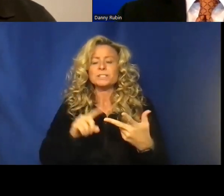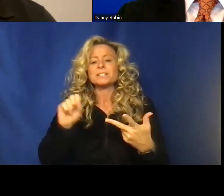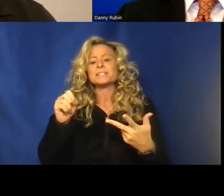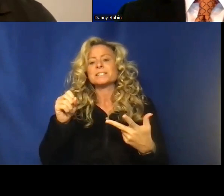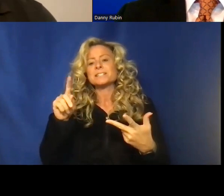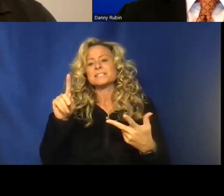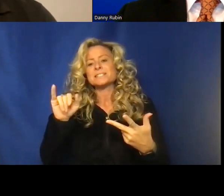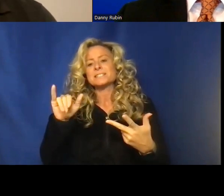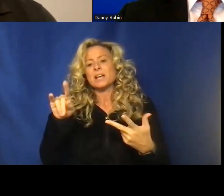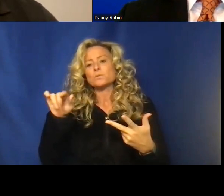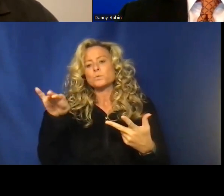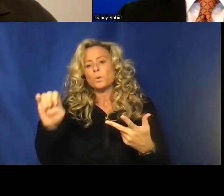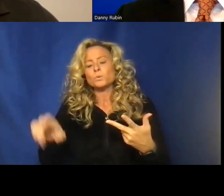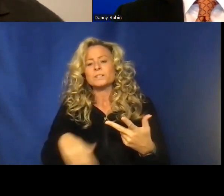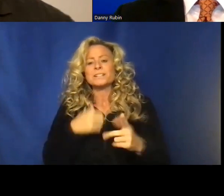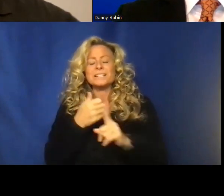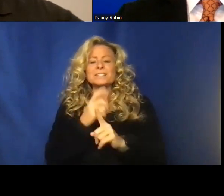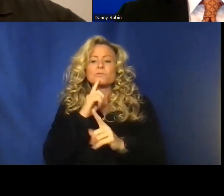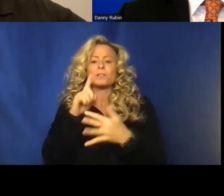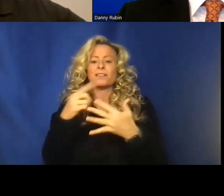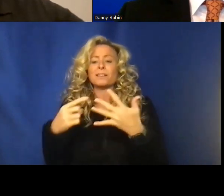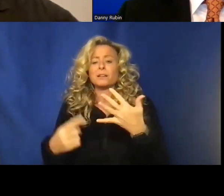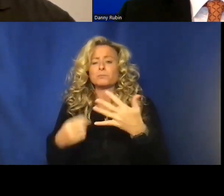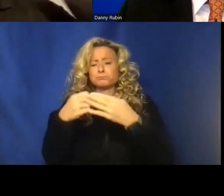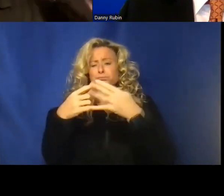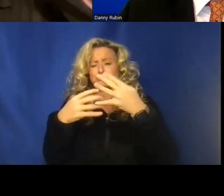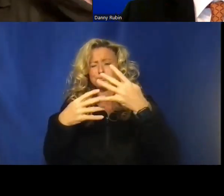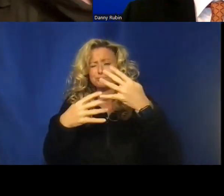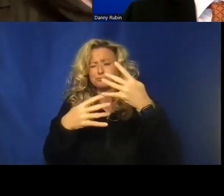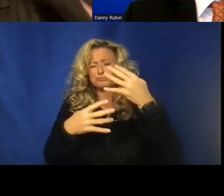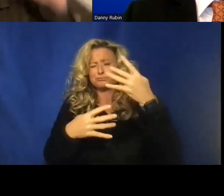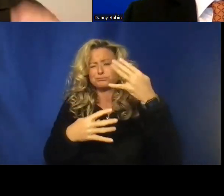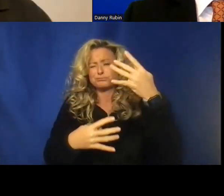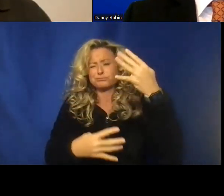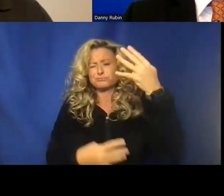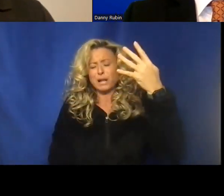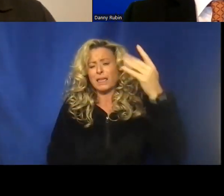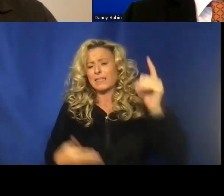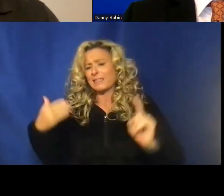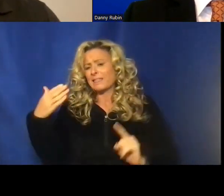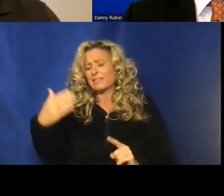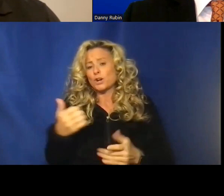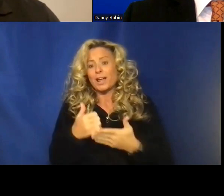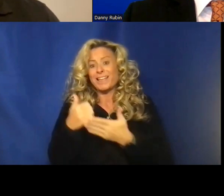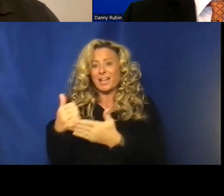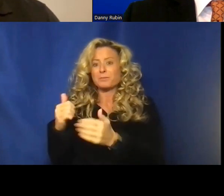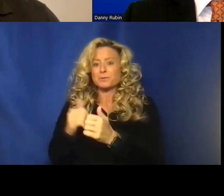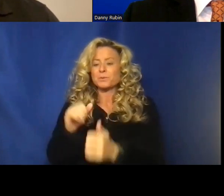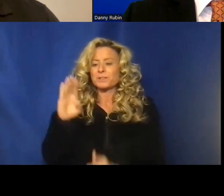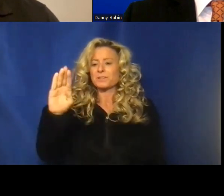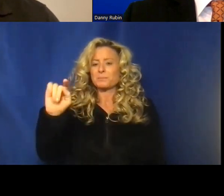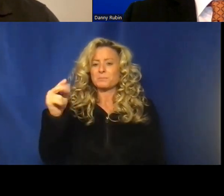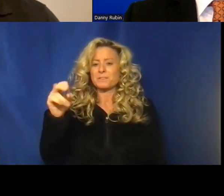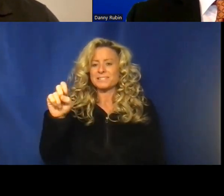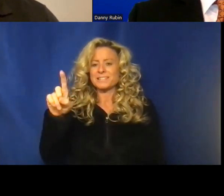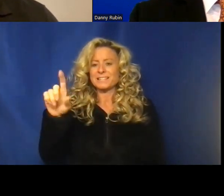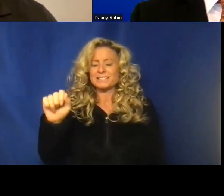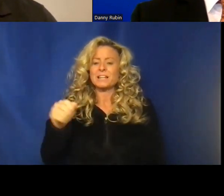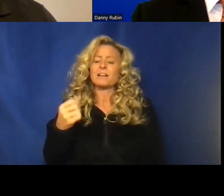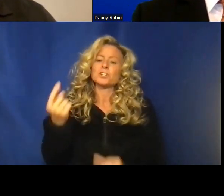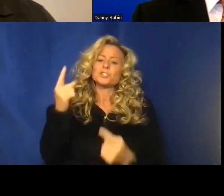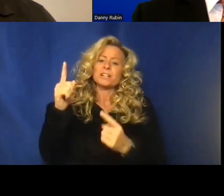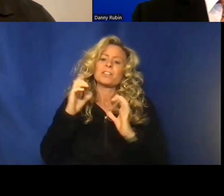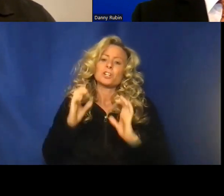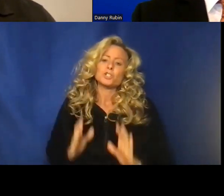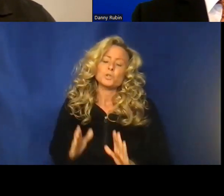of you might know, Doom, Wolfenstein. So while there, I helped Bethesda understand their consumers, the consumers